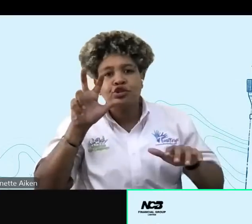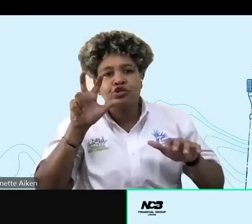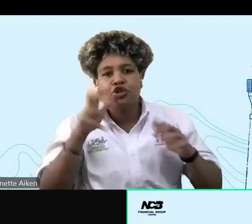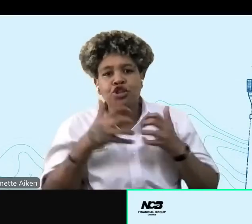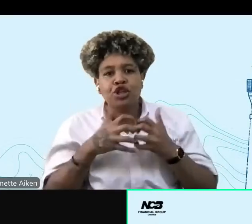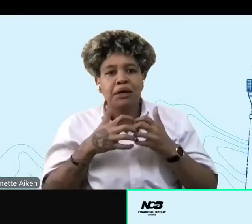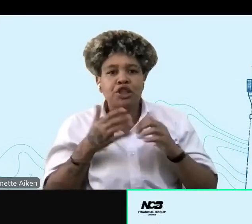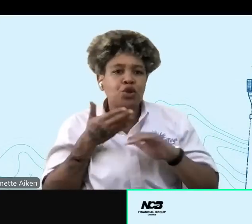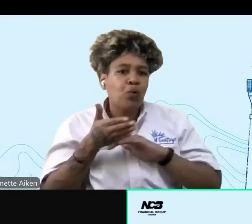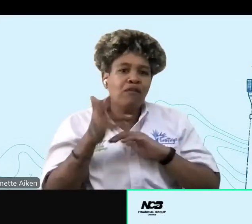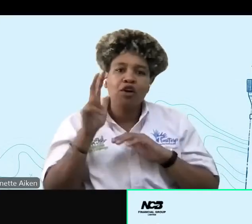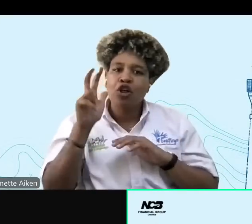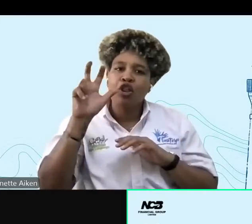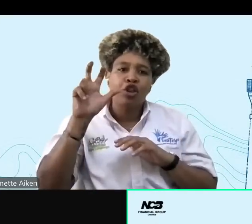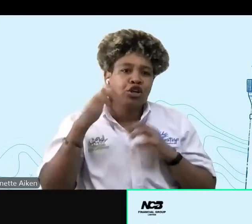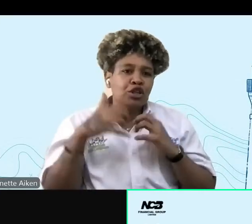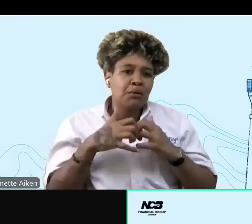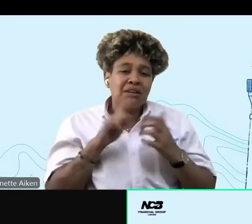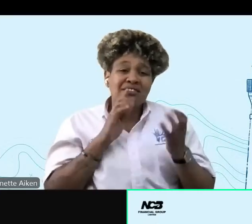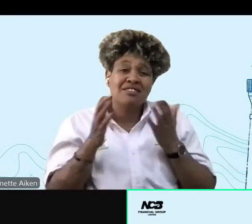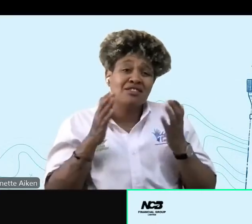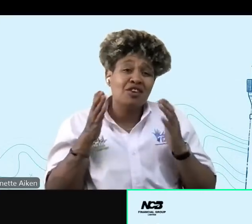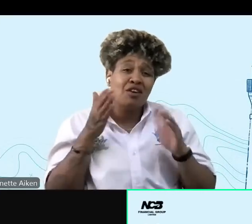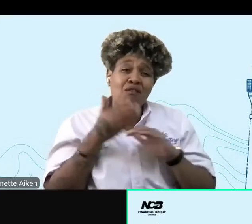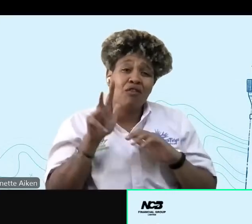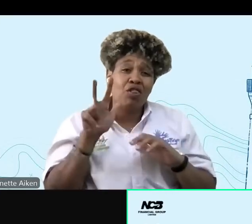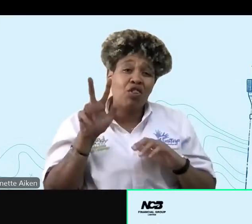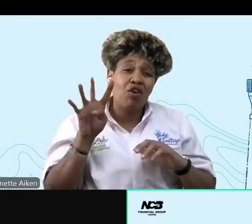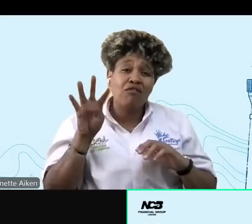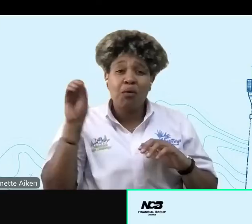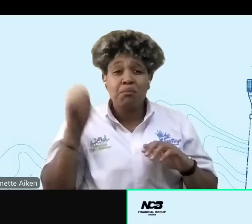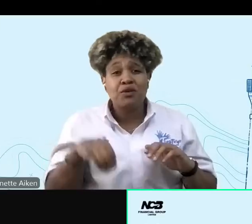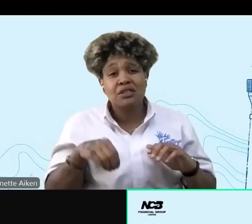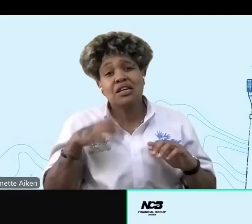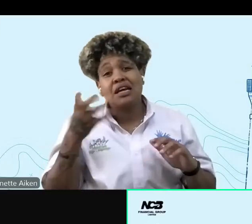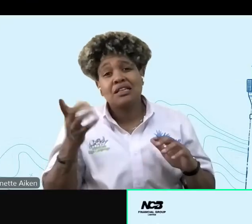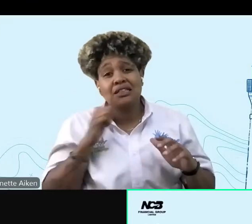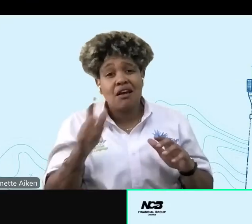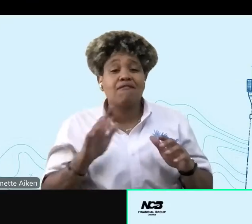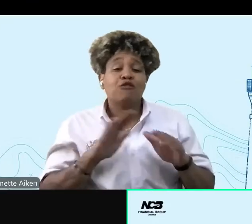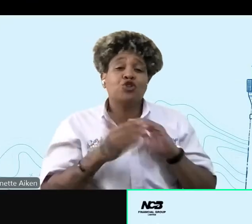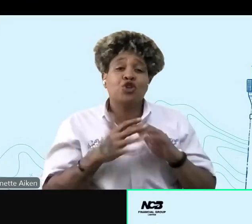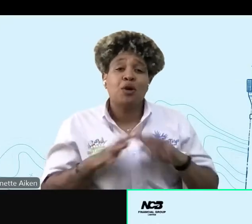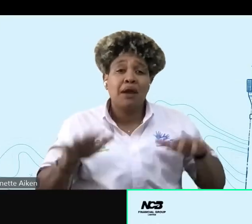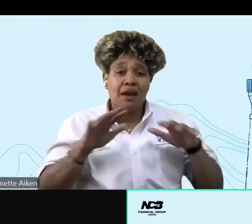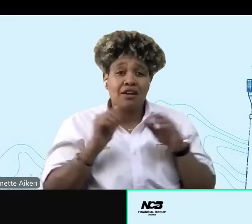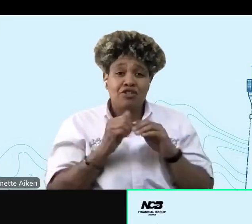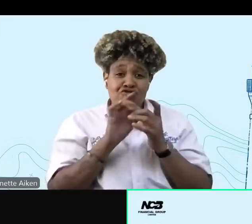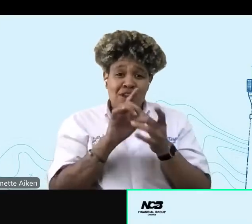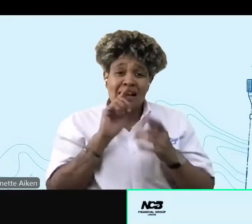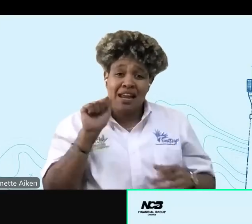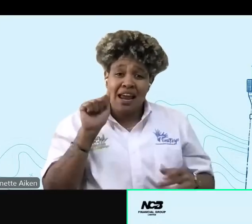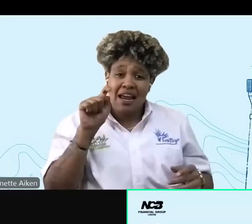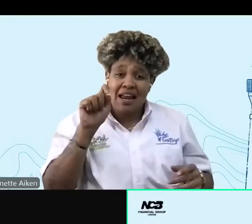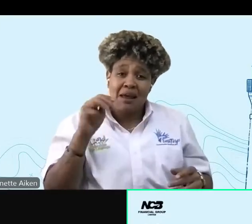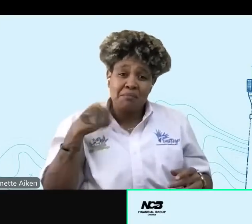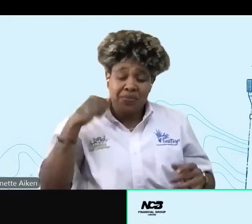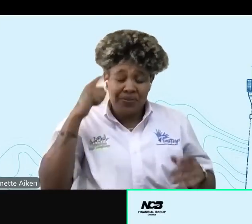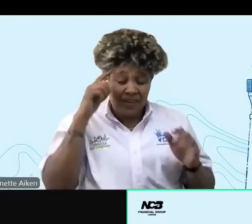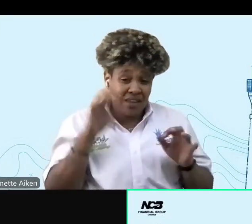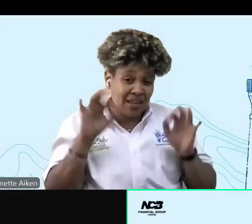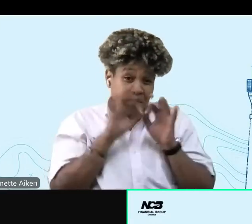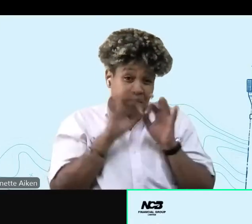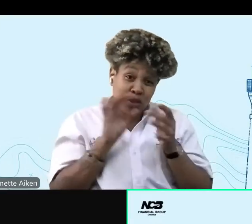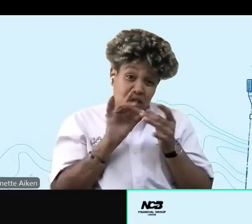300 machines, and serving over 34% of the market in terms of ABMs. And I think it's important to mention